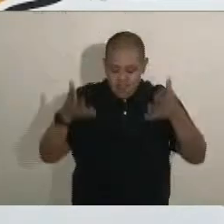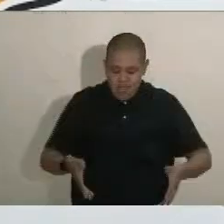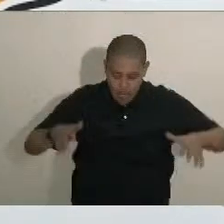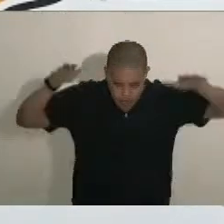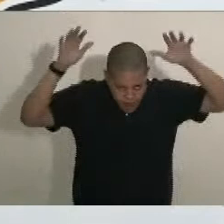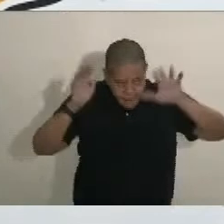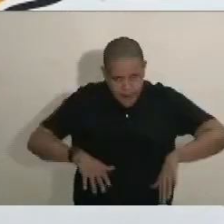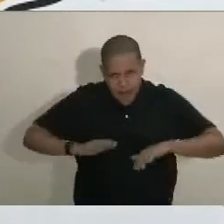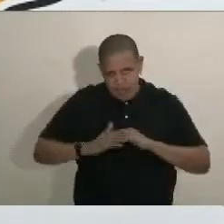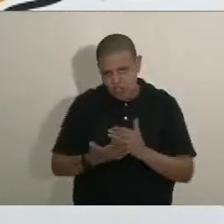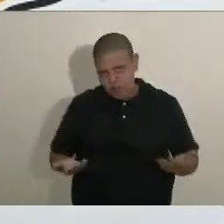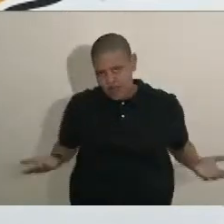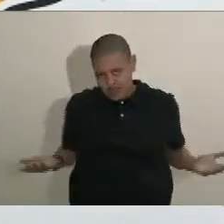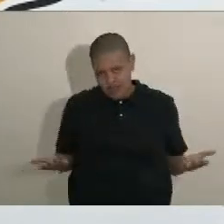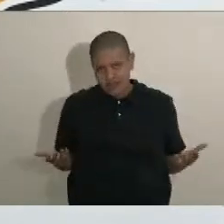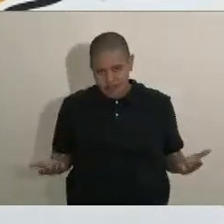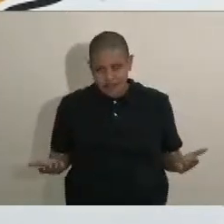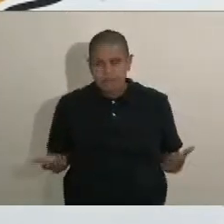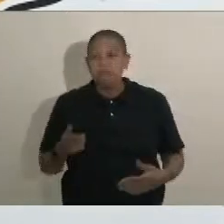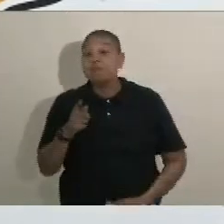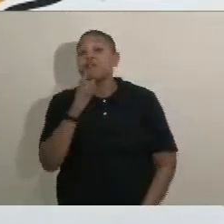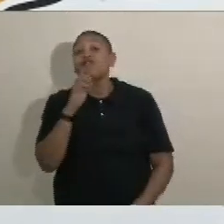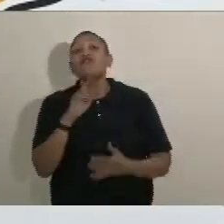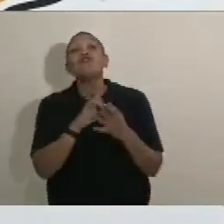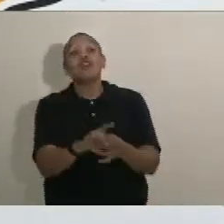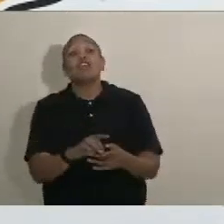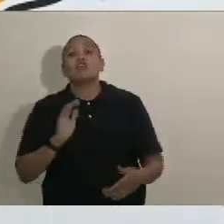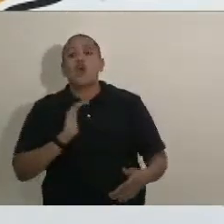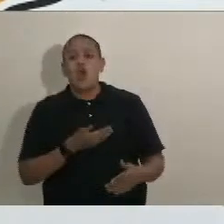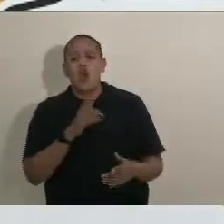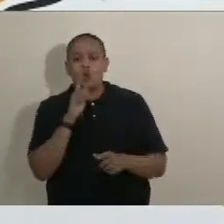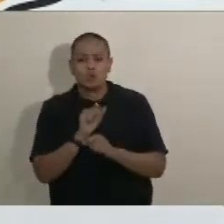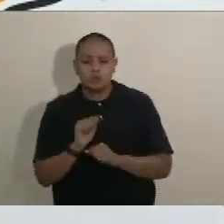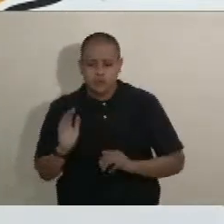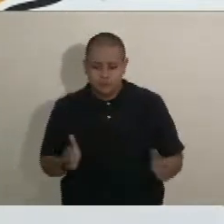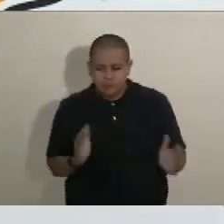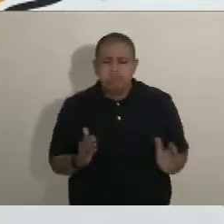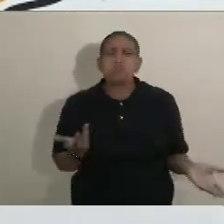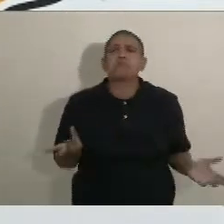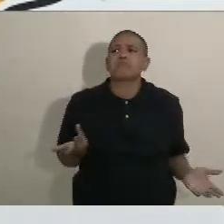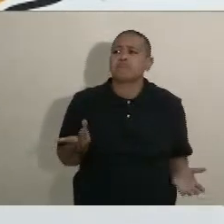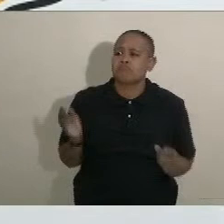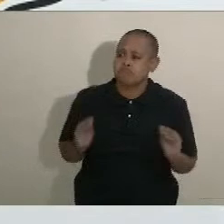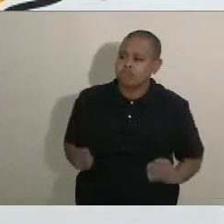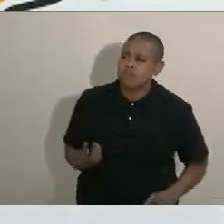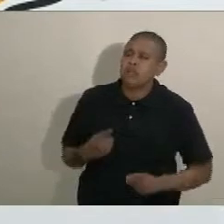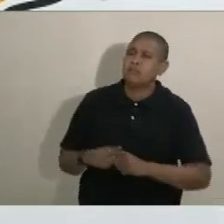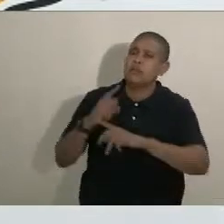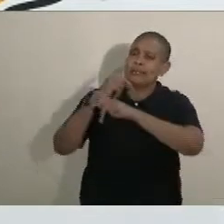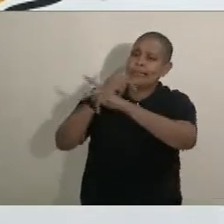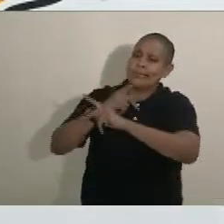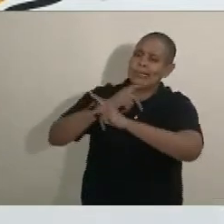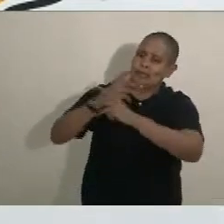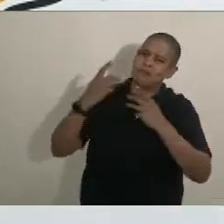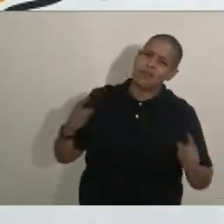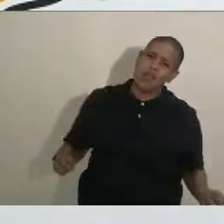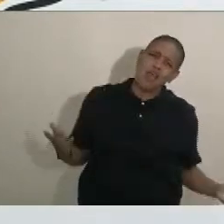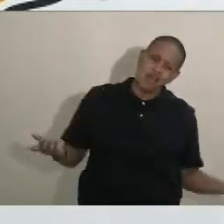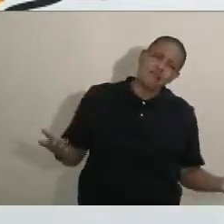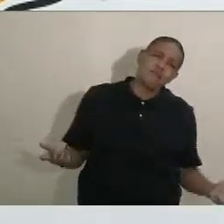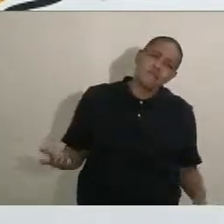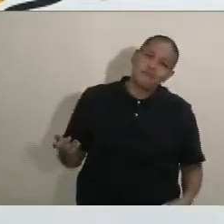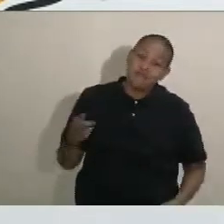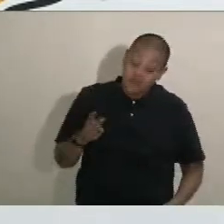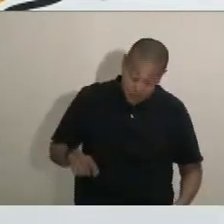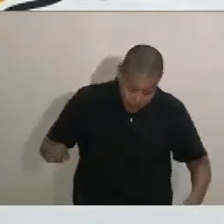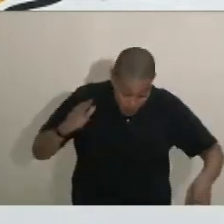So, in terms of our preparations and the precautions, then